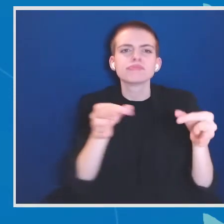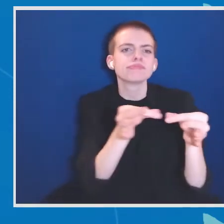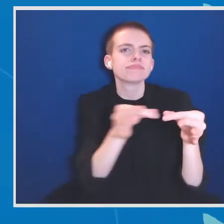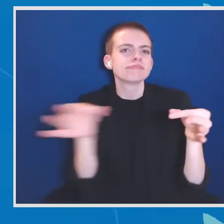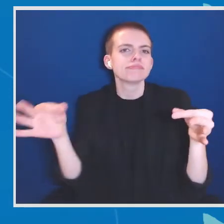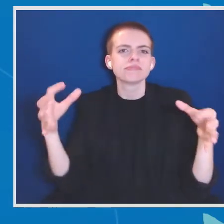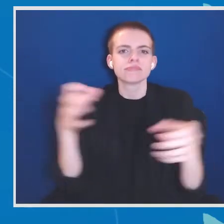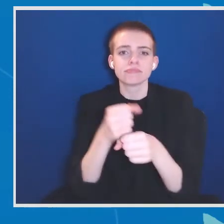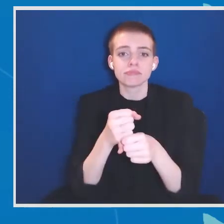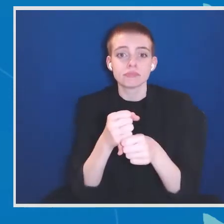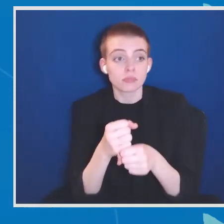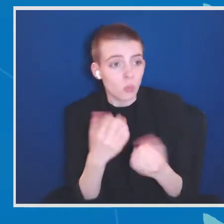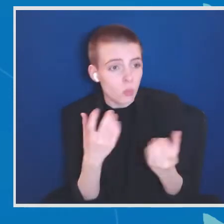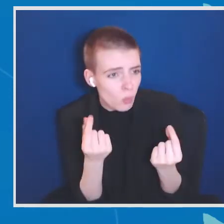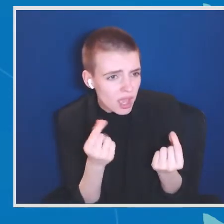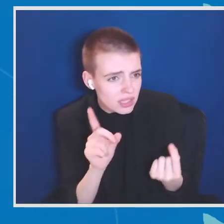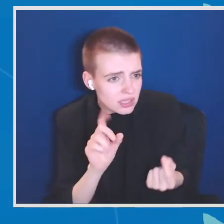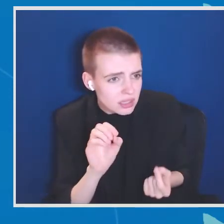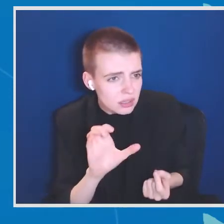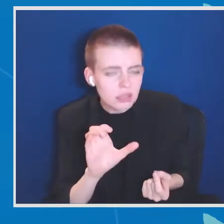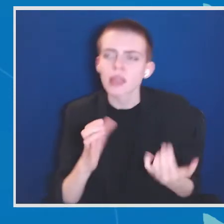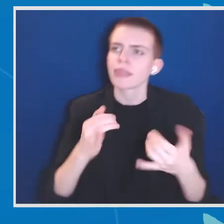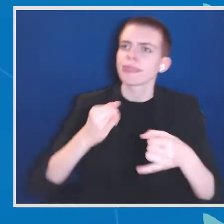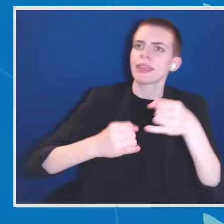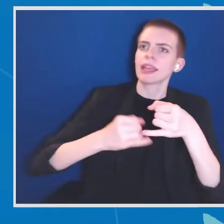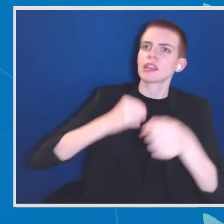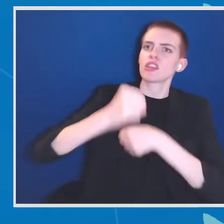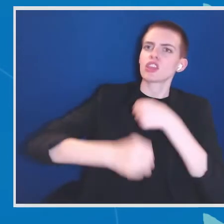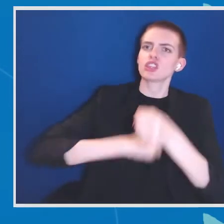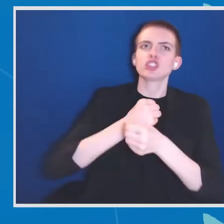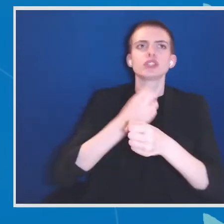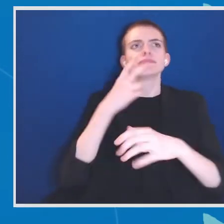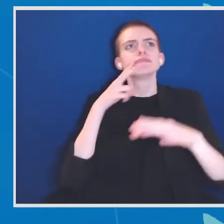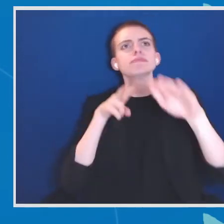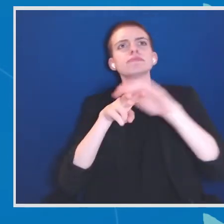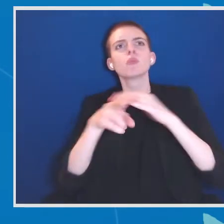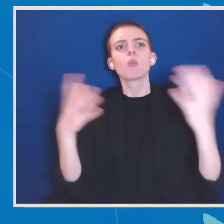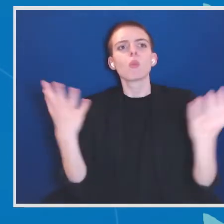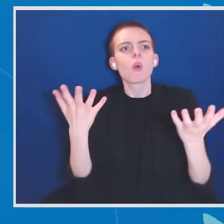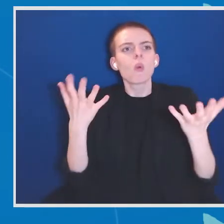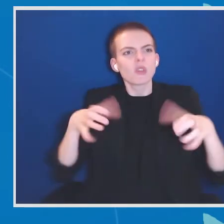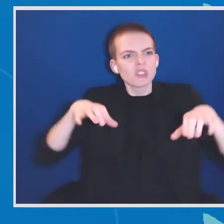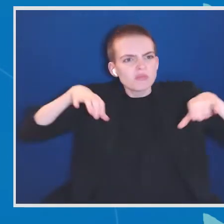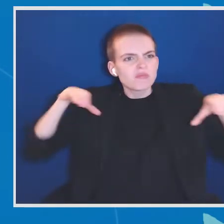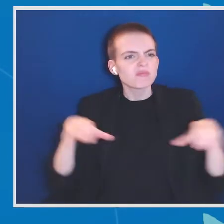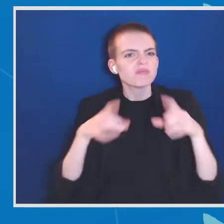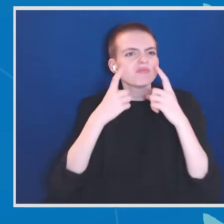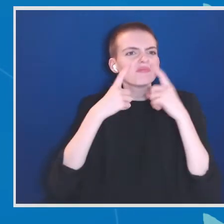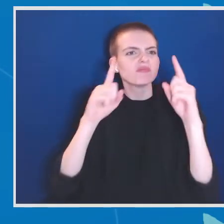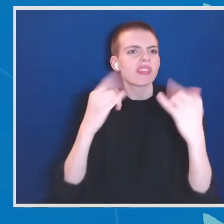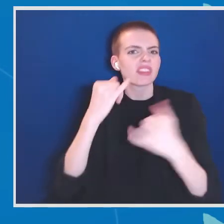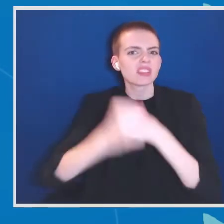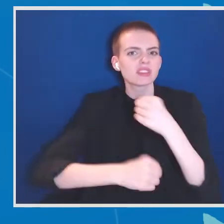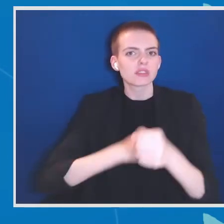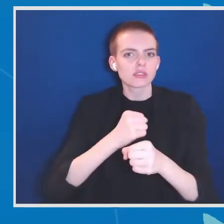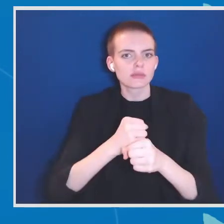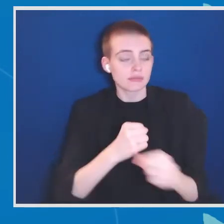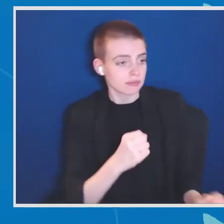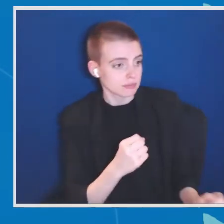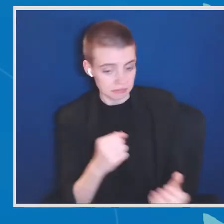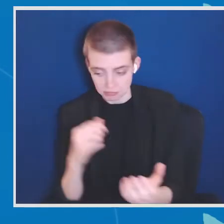December? Like this, the end of this year, what do you want to achieve in the super year? Everything I said.